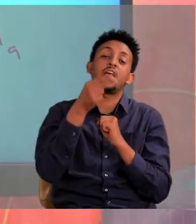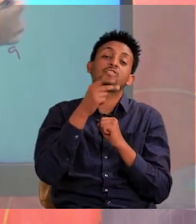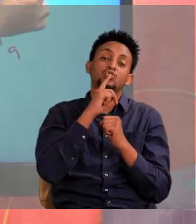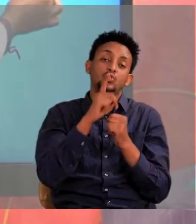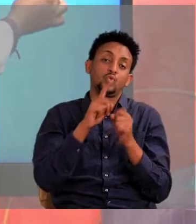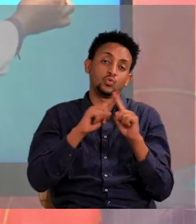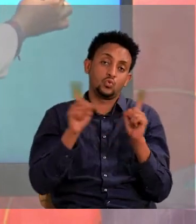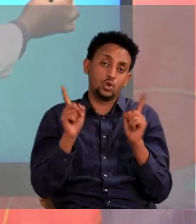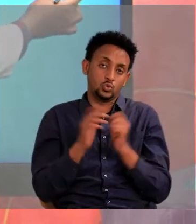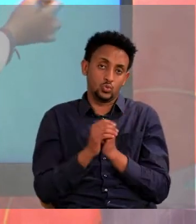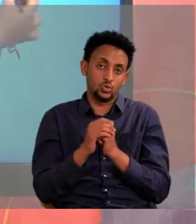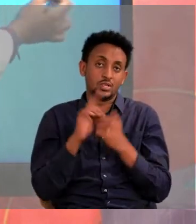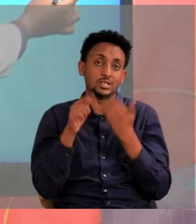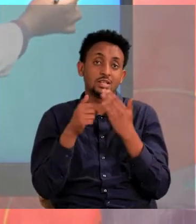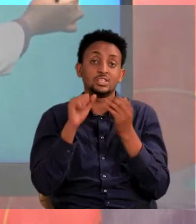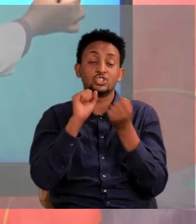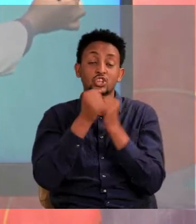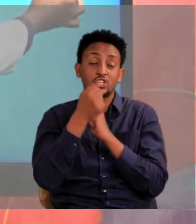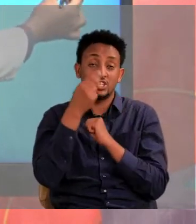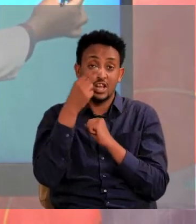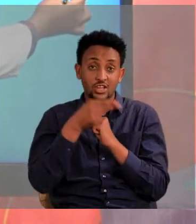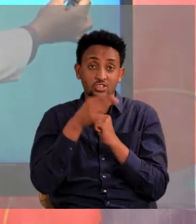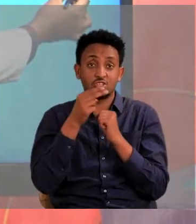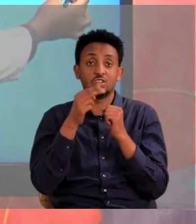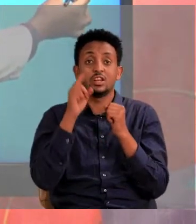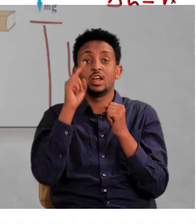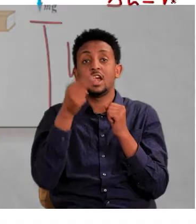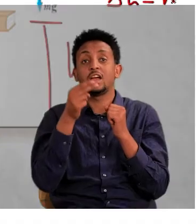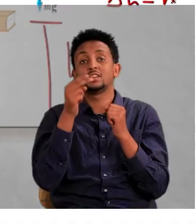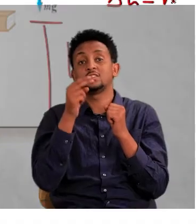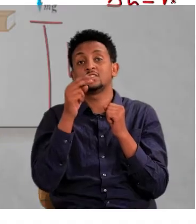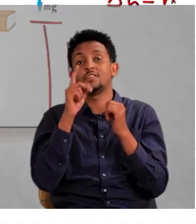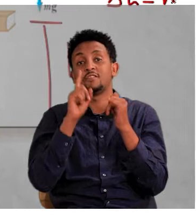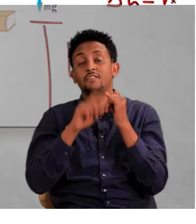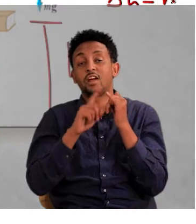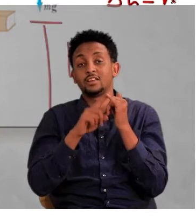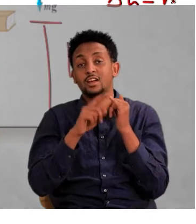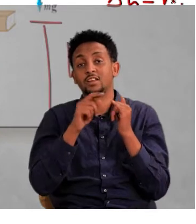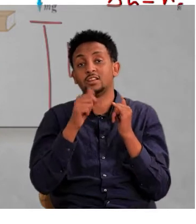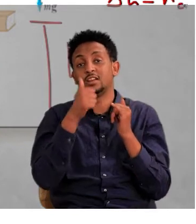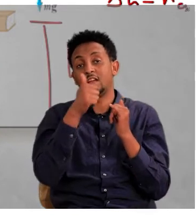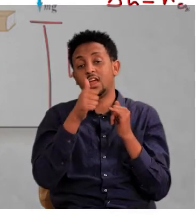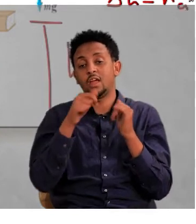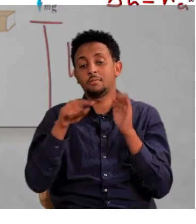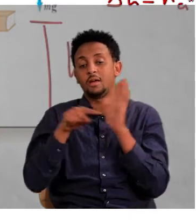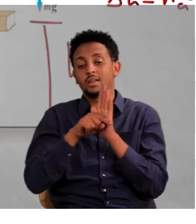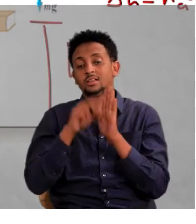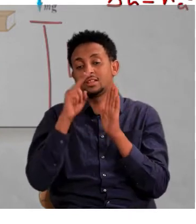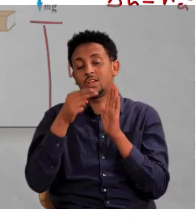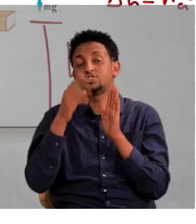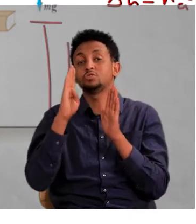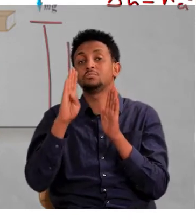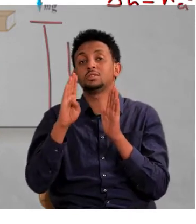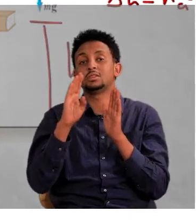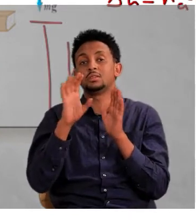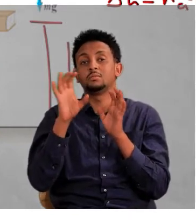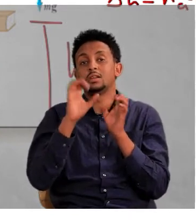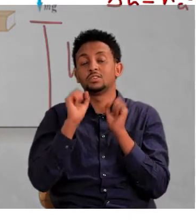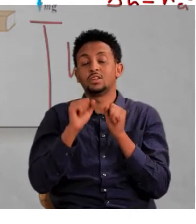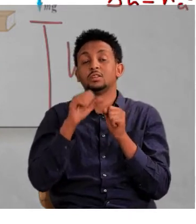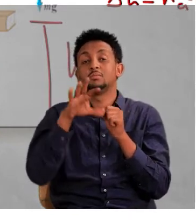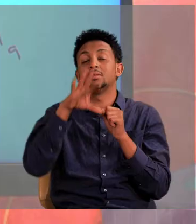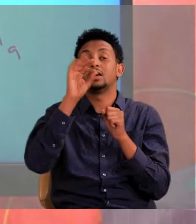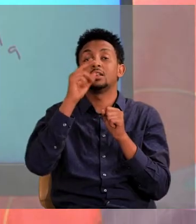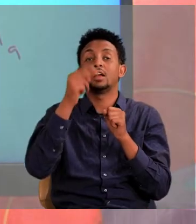this as change in h. Change in h is h, the final height, ha minus hb. You can find